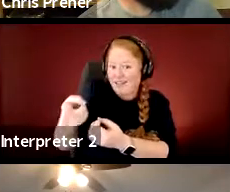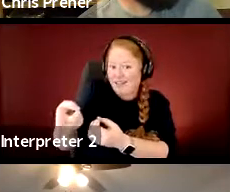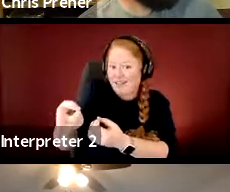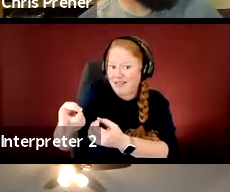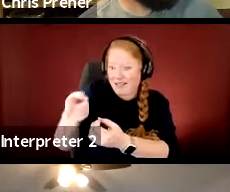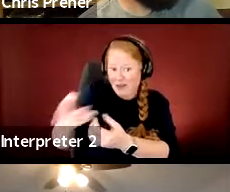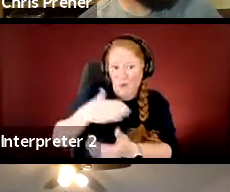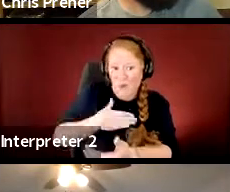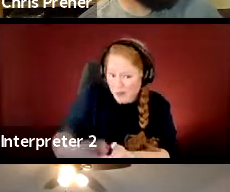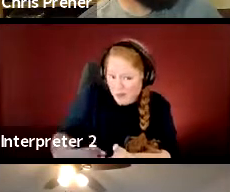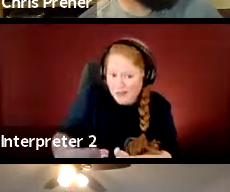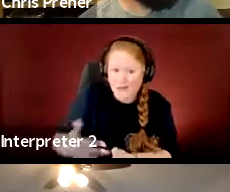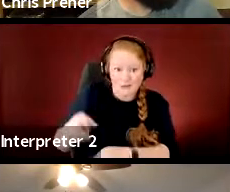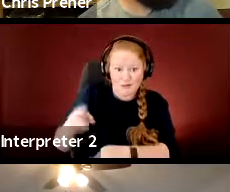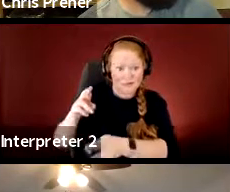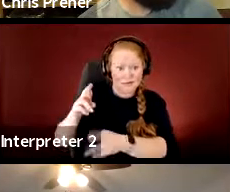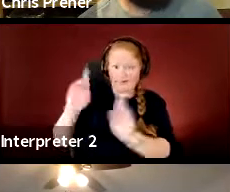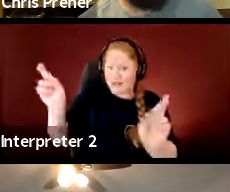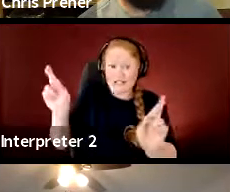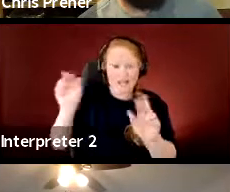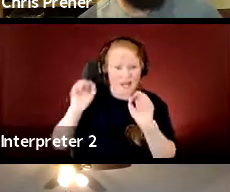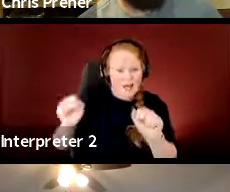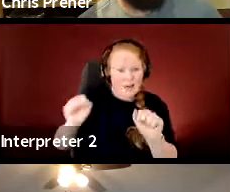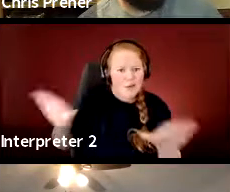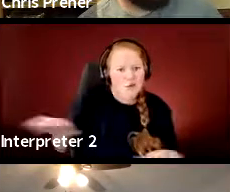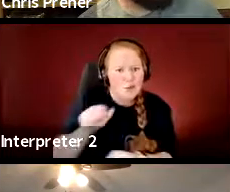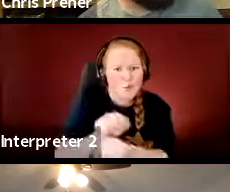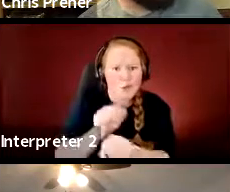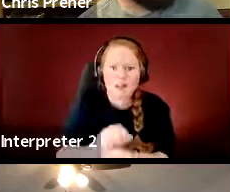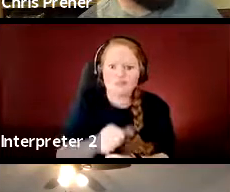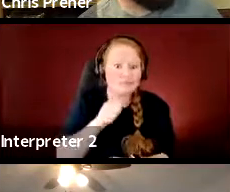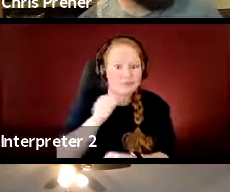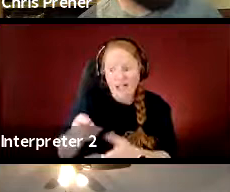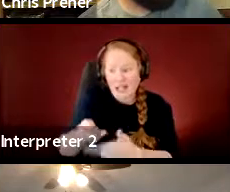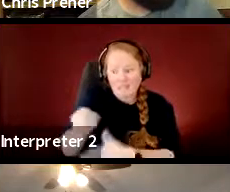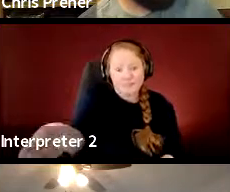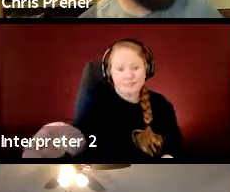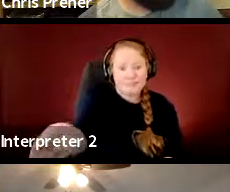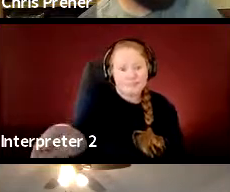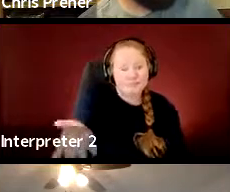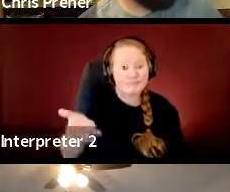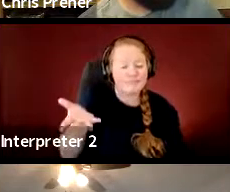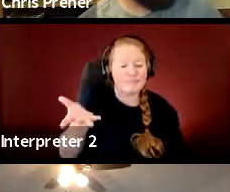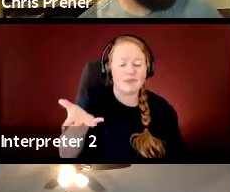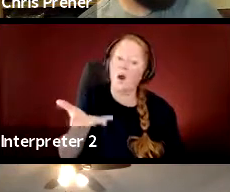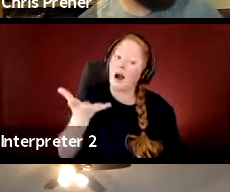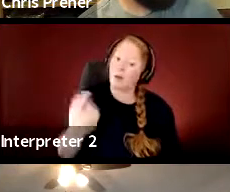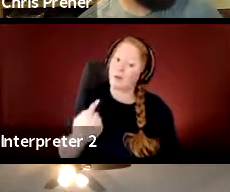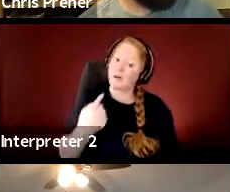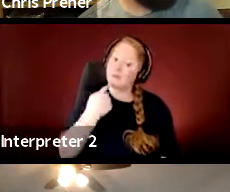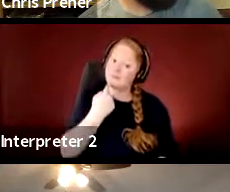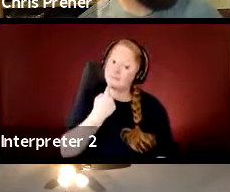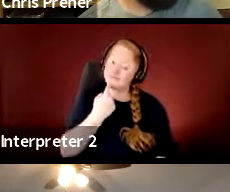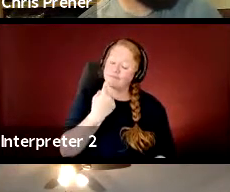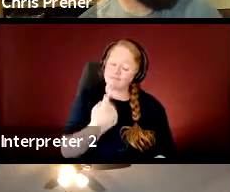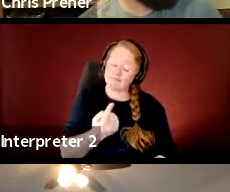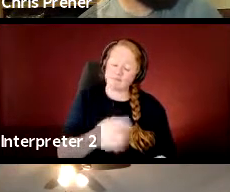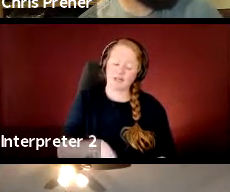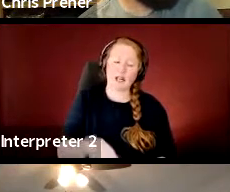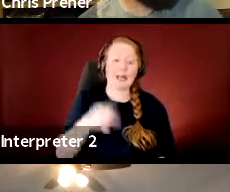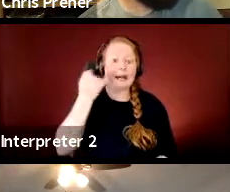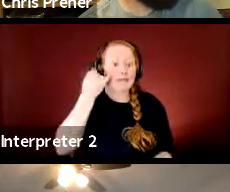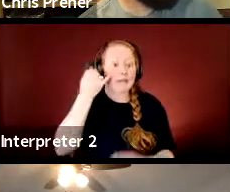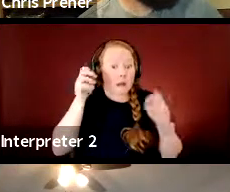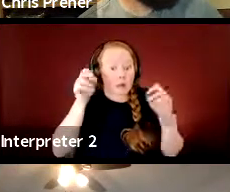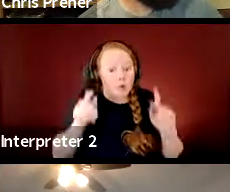willing, ready, and able to do that work. I just wanted to say that if we get an